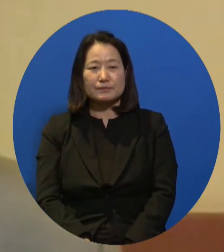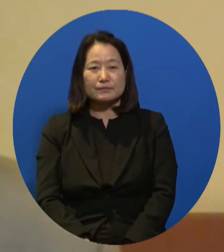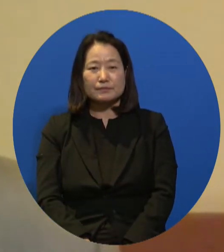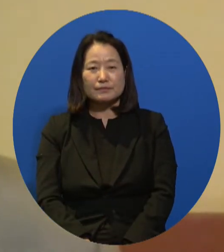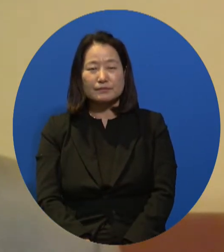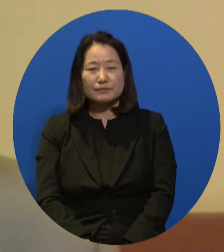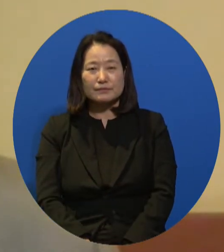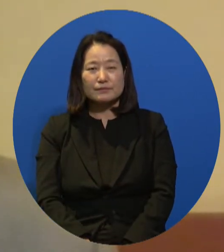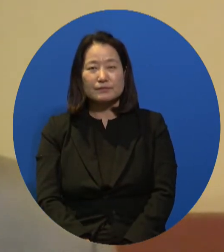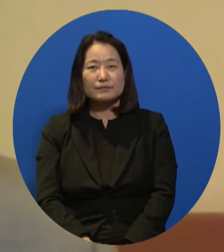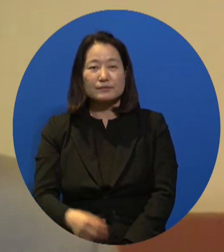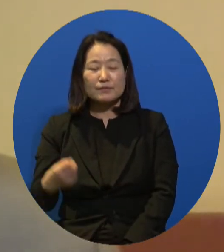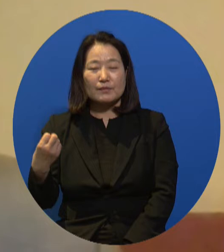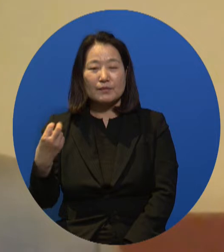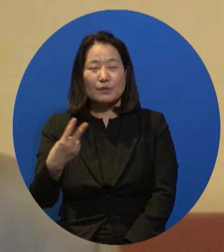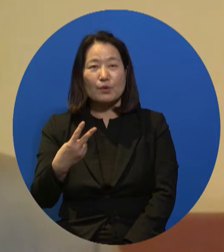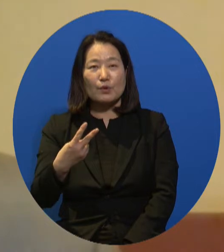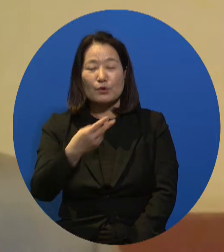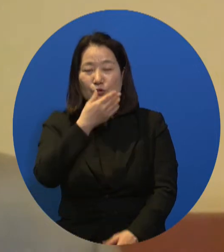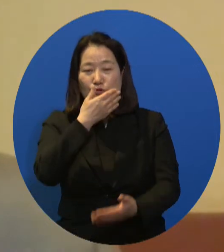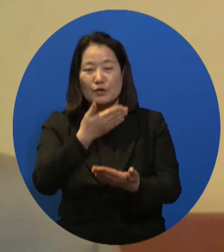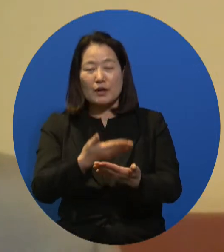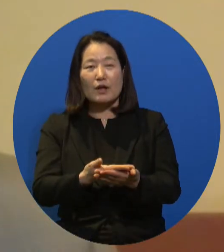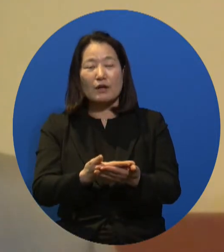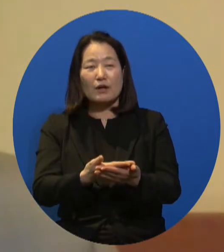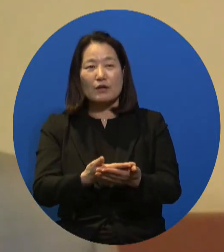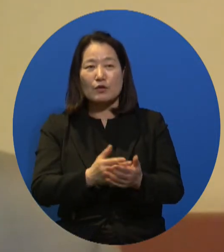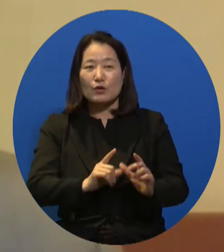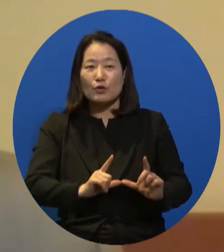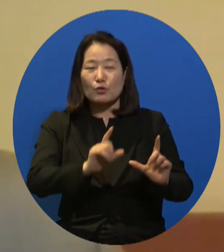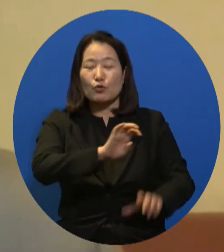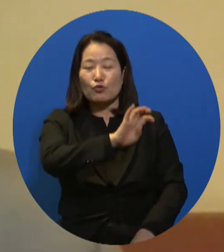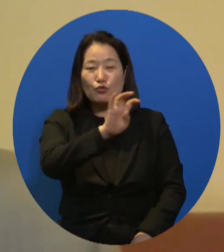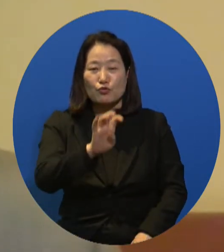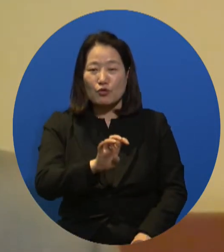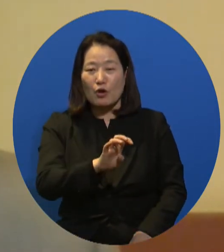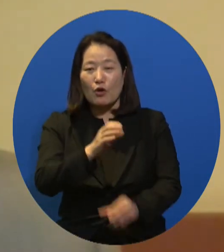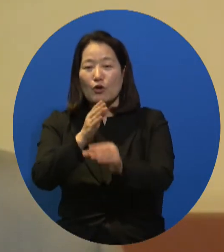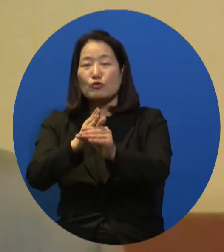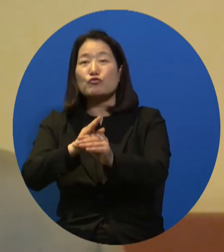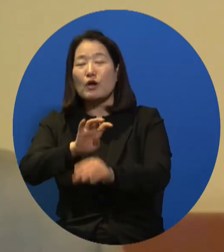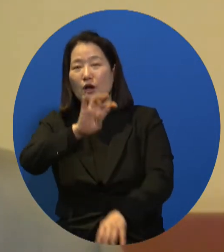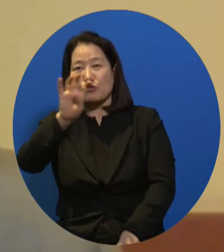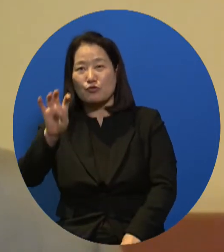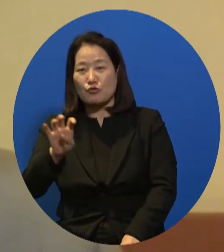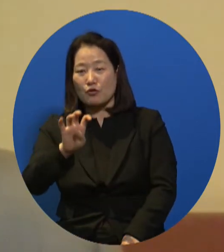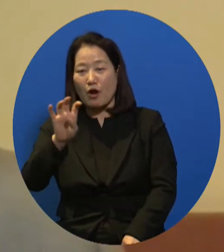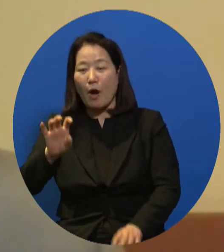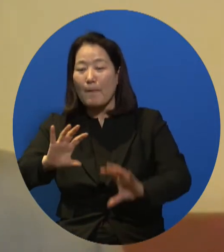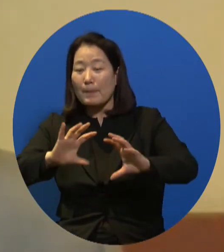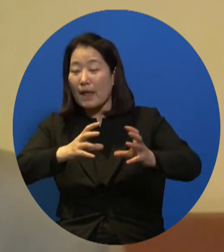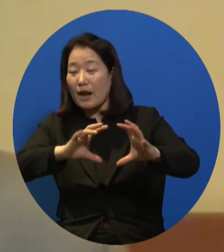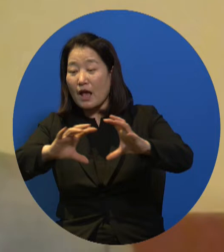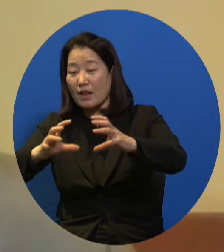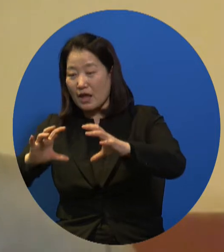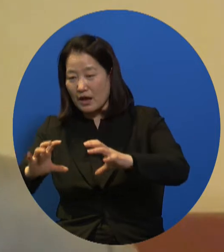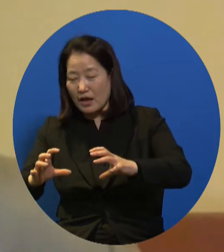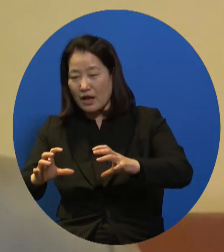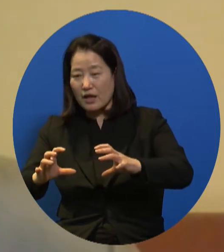in Central and Eastern Europe are members of the EU and have similar systems of guardianship, along with high